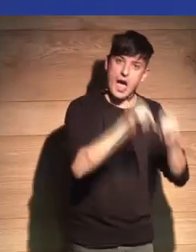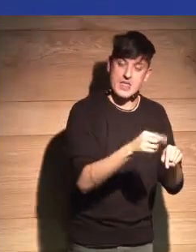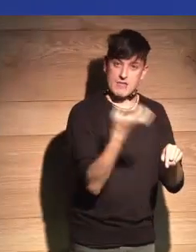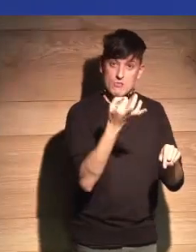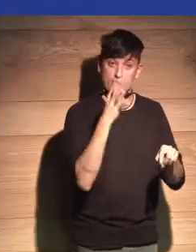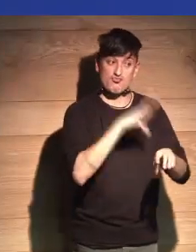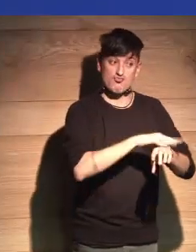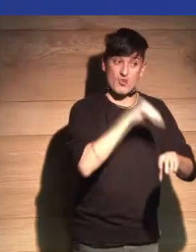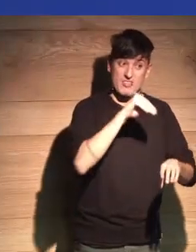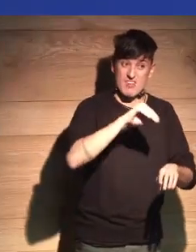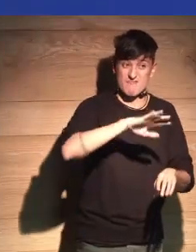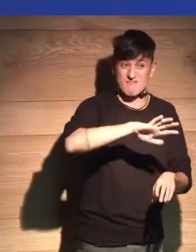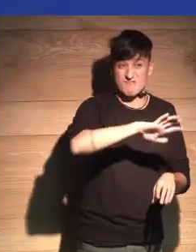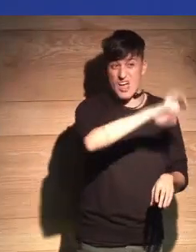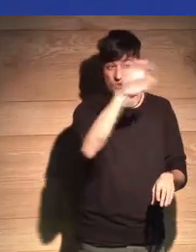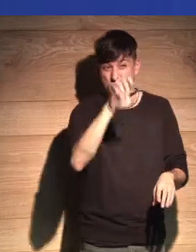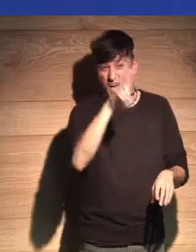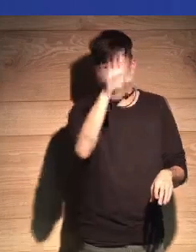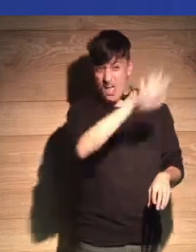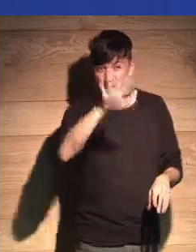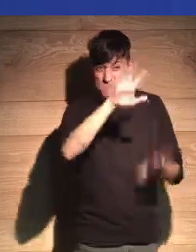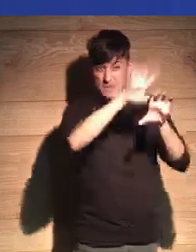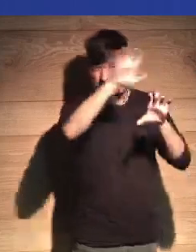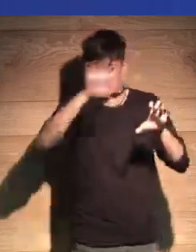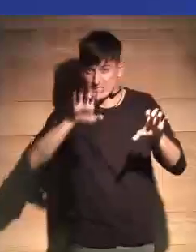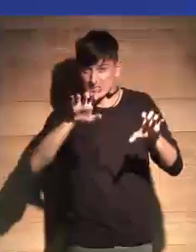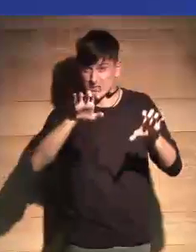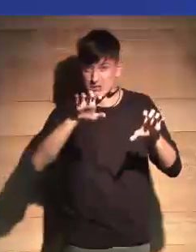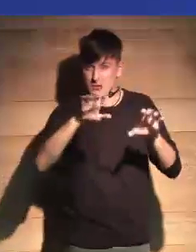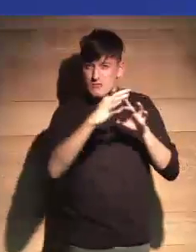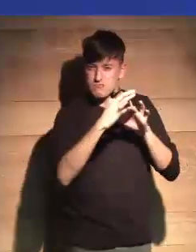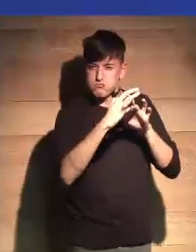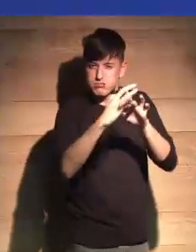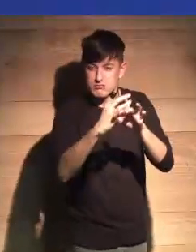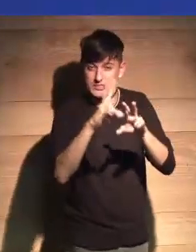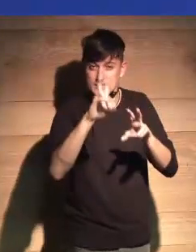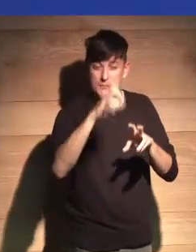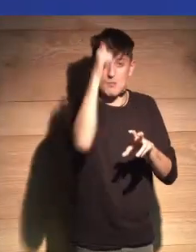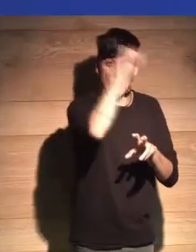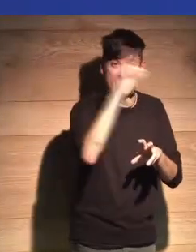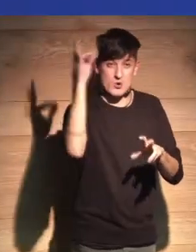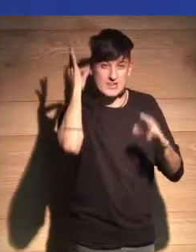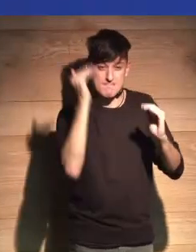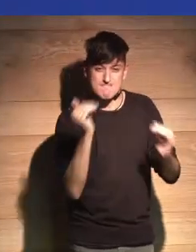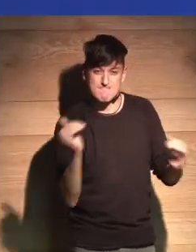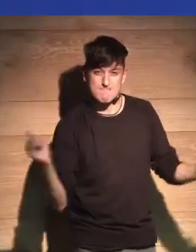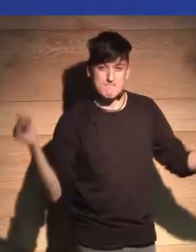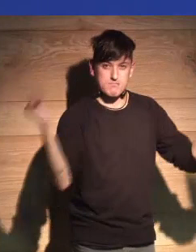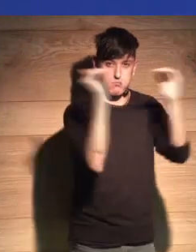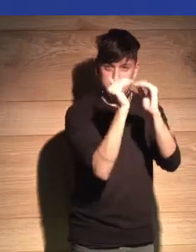technology. Sweden and other Nordic countries are an example for everyone, and